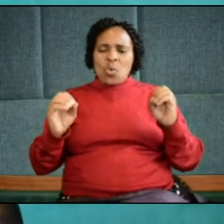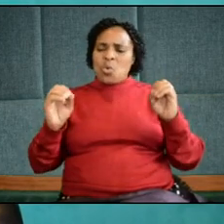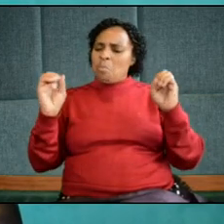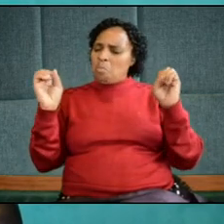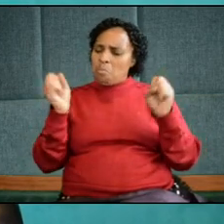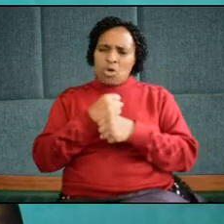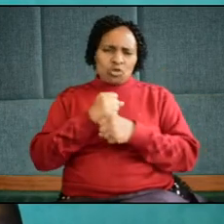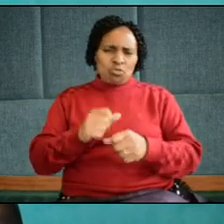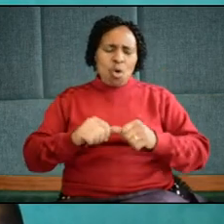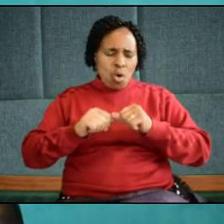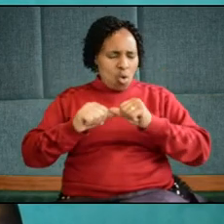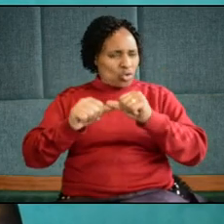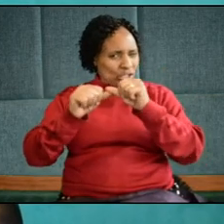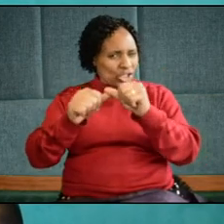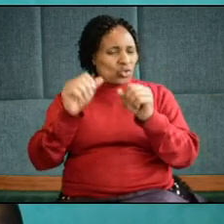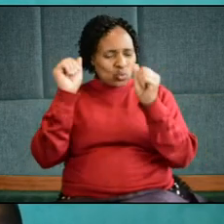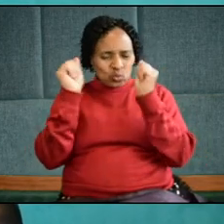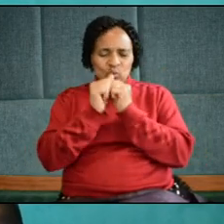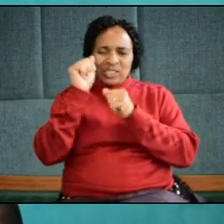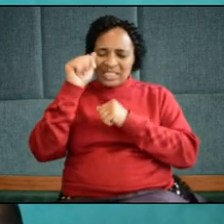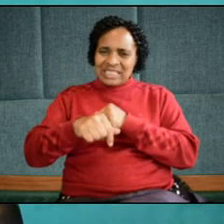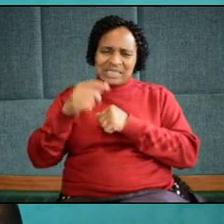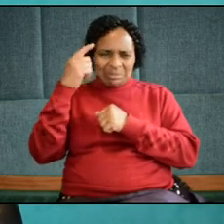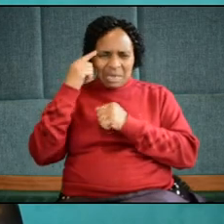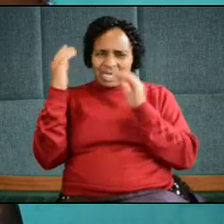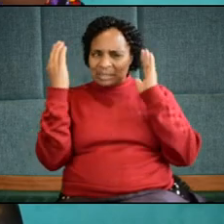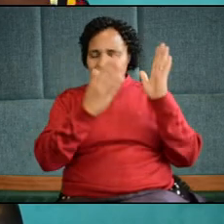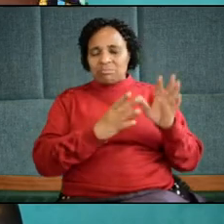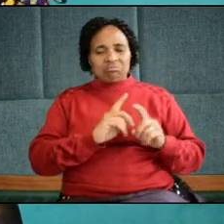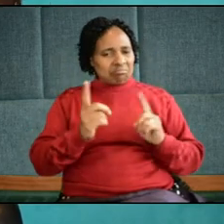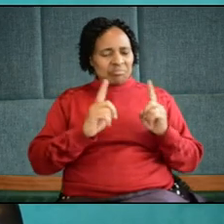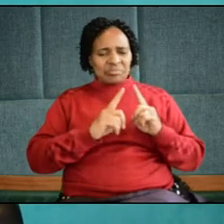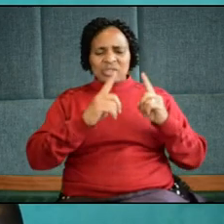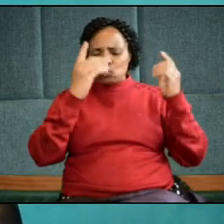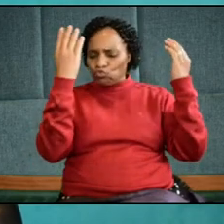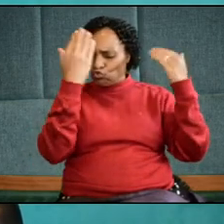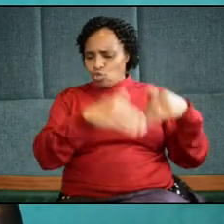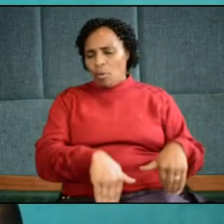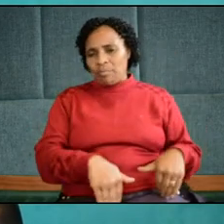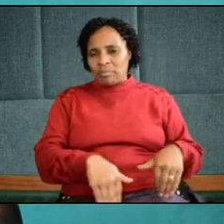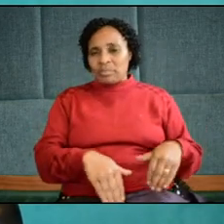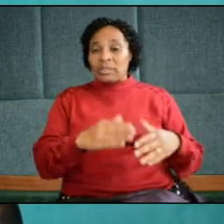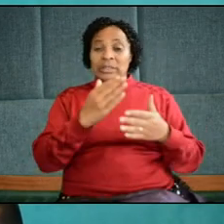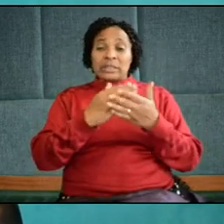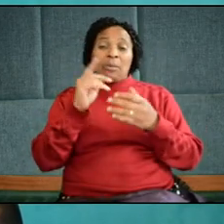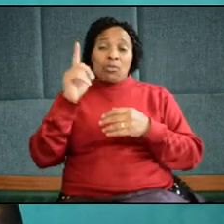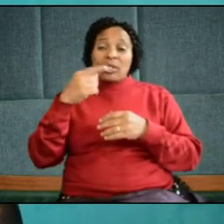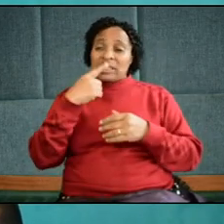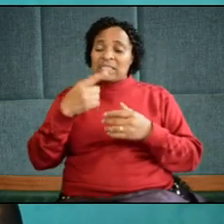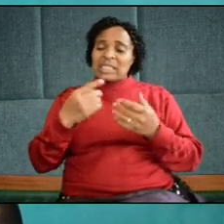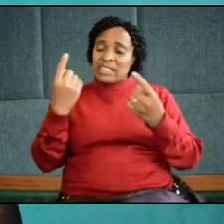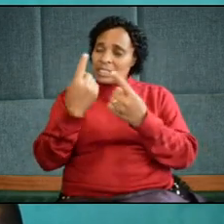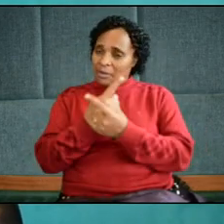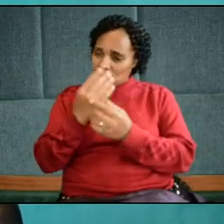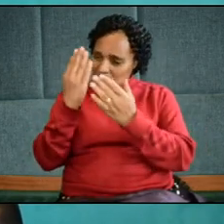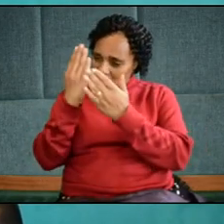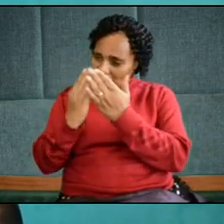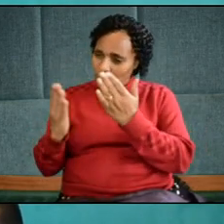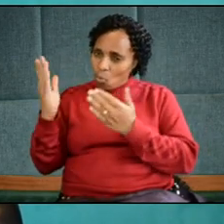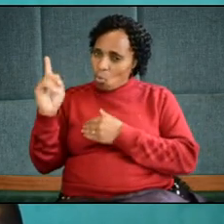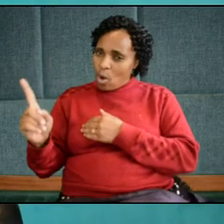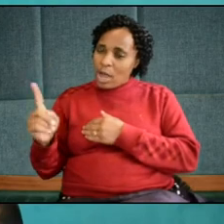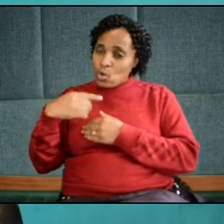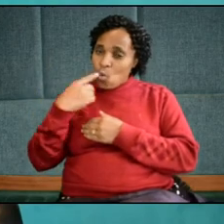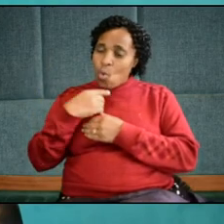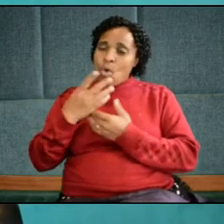not continue with that sort of mindset. Mm-hmm. You can be able to break free because someone has a self-awareness. There's a difference between someone who is